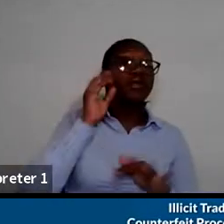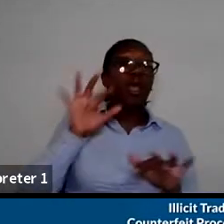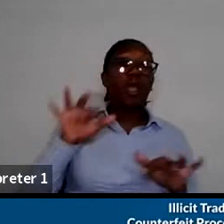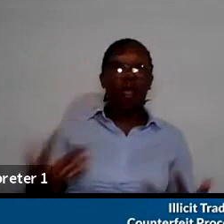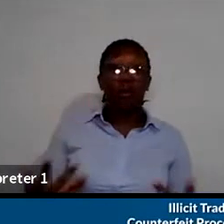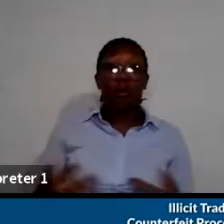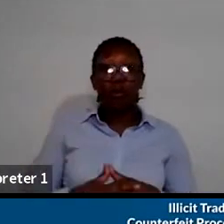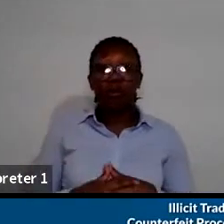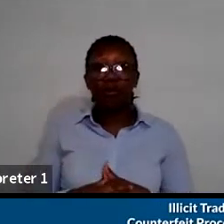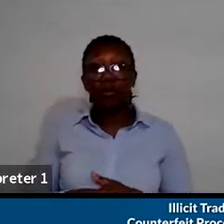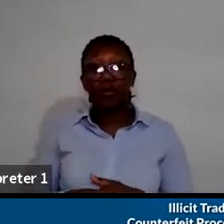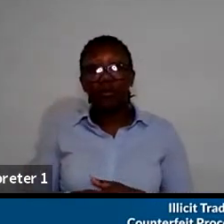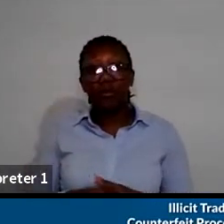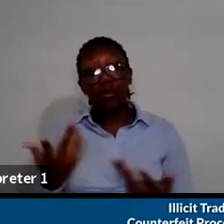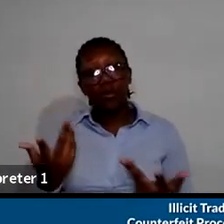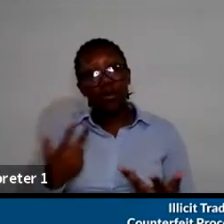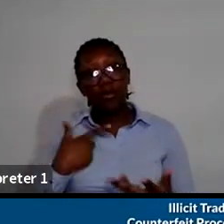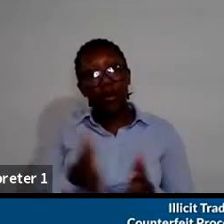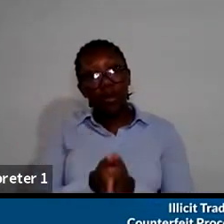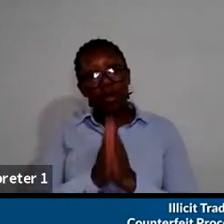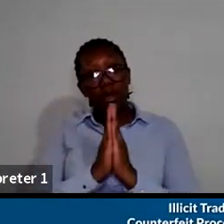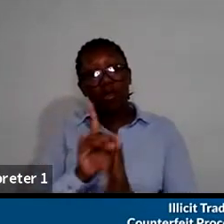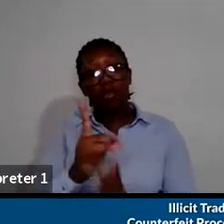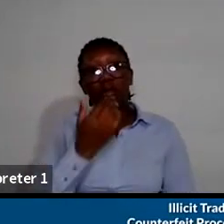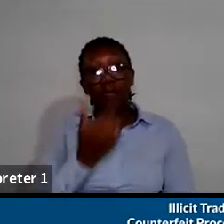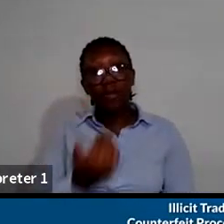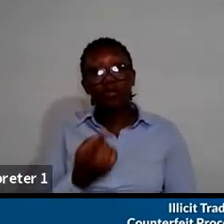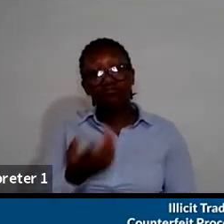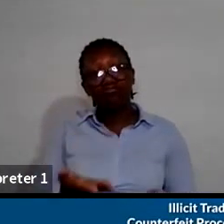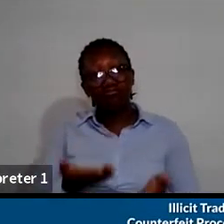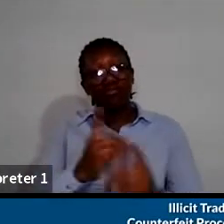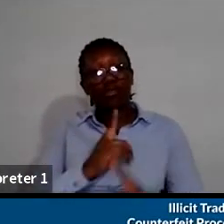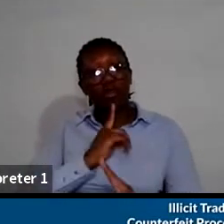Patricia, I'll ask you to take the question for us.